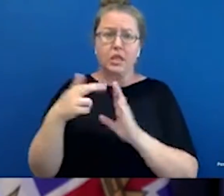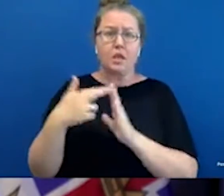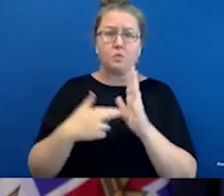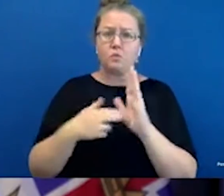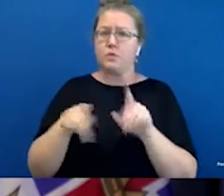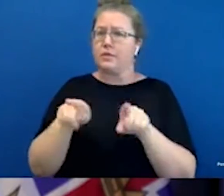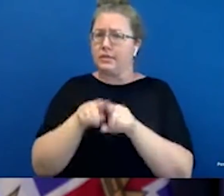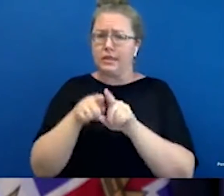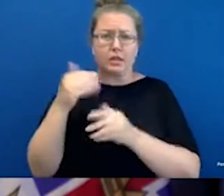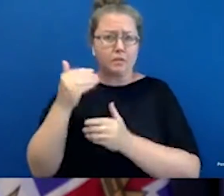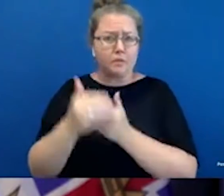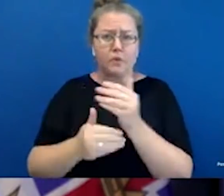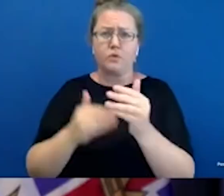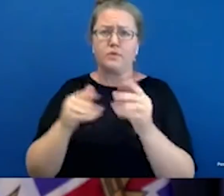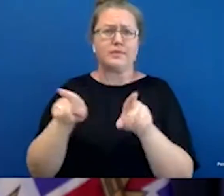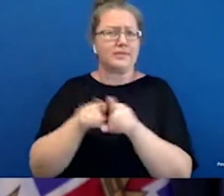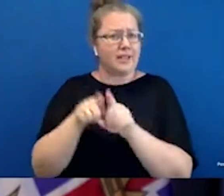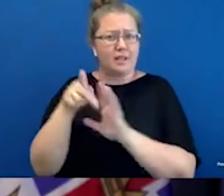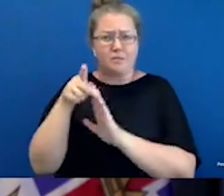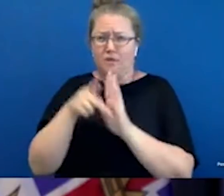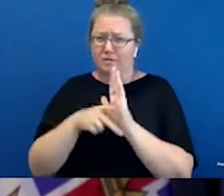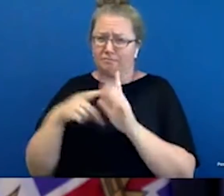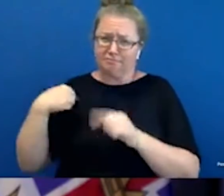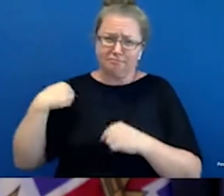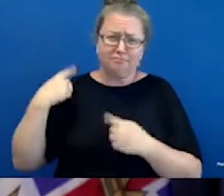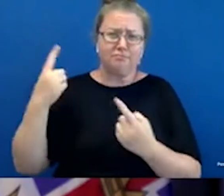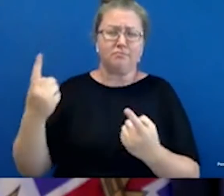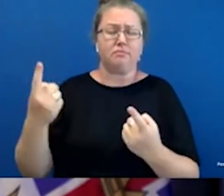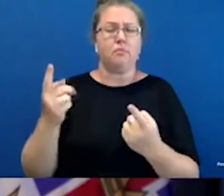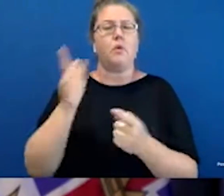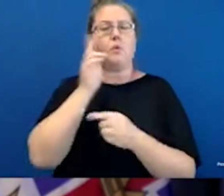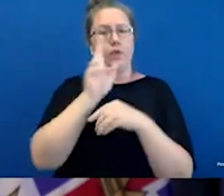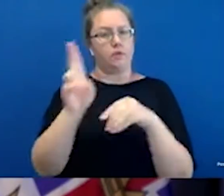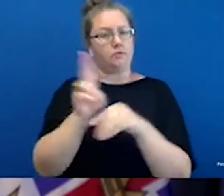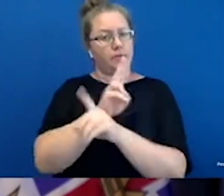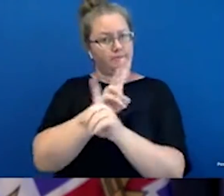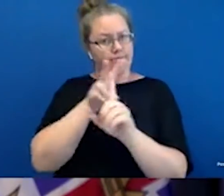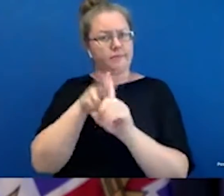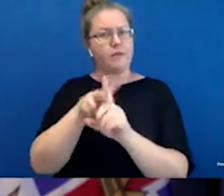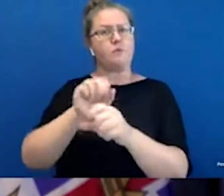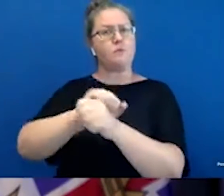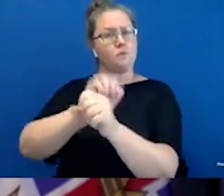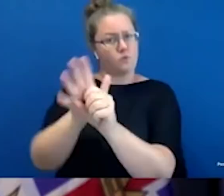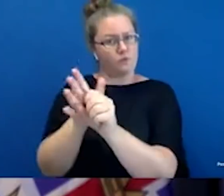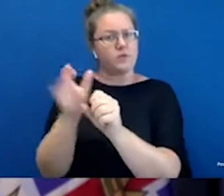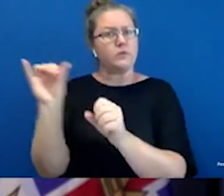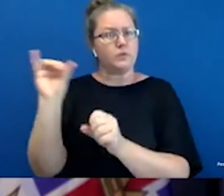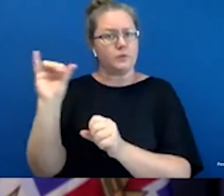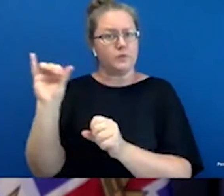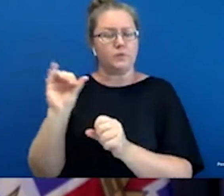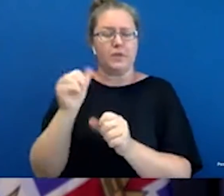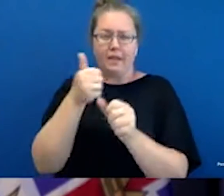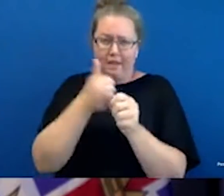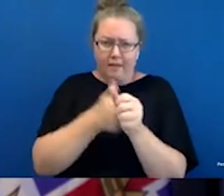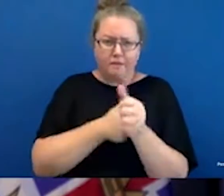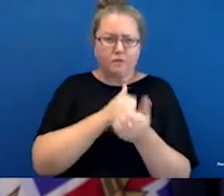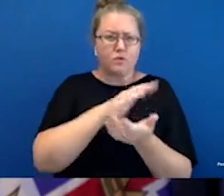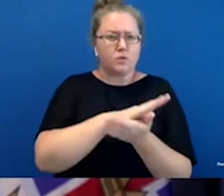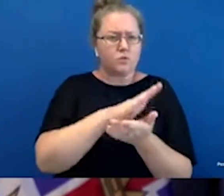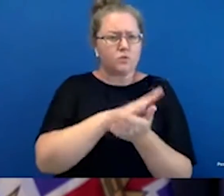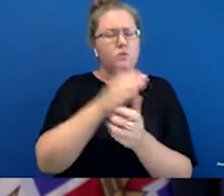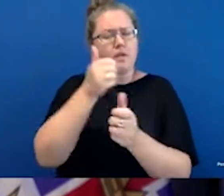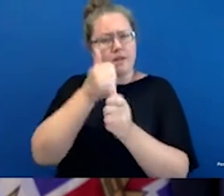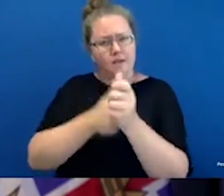have updated them and made sure that we are ready to support every school community, and every community in